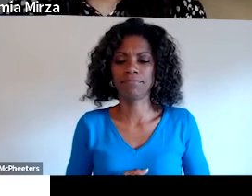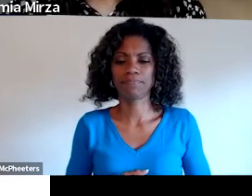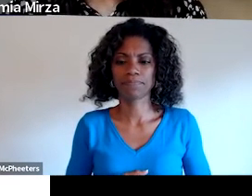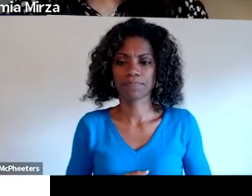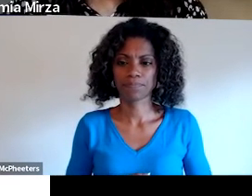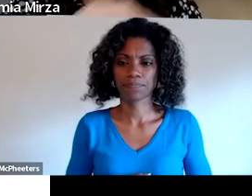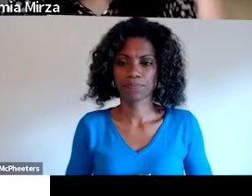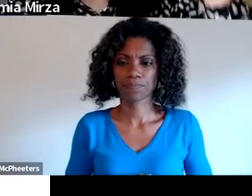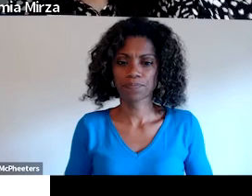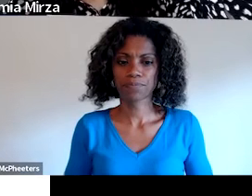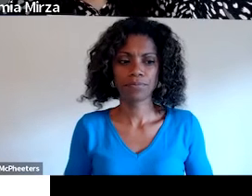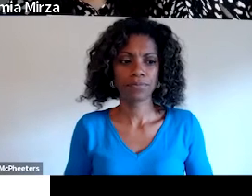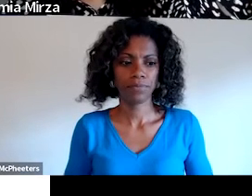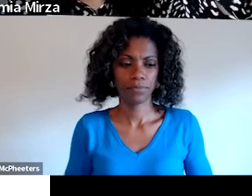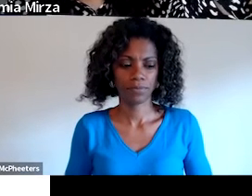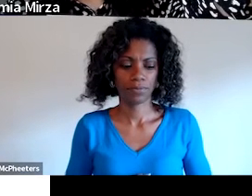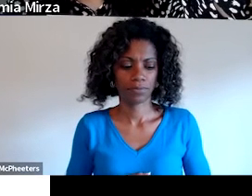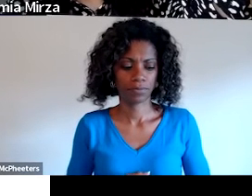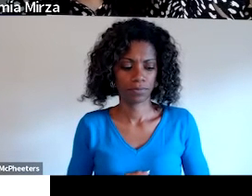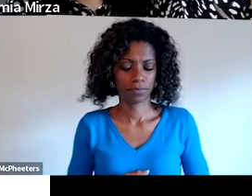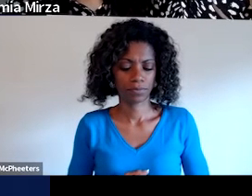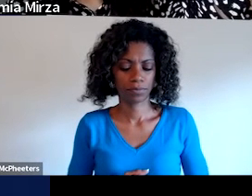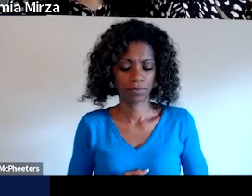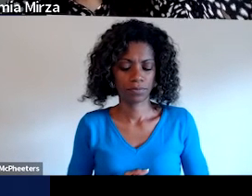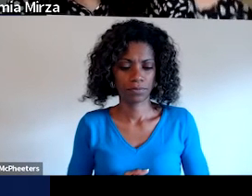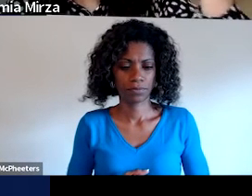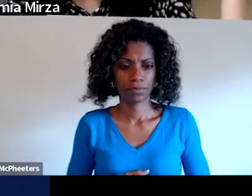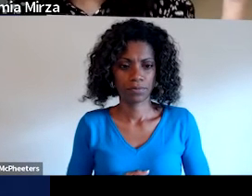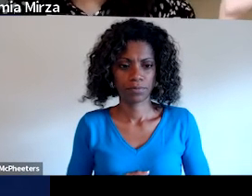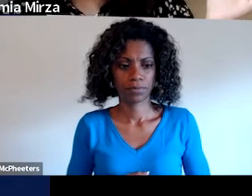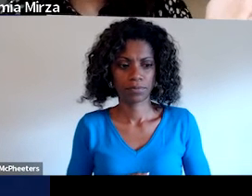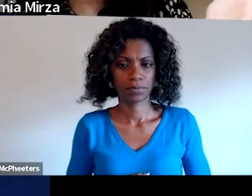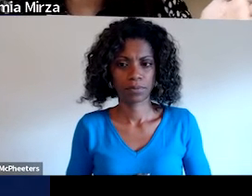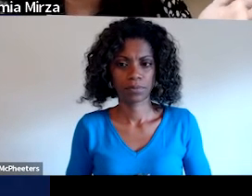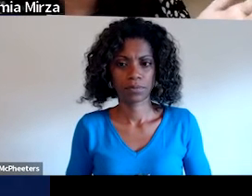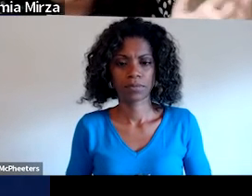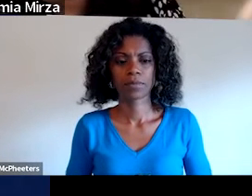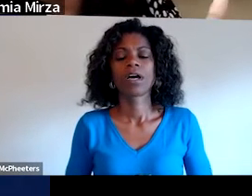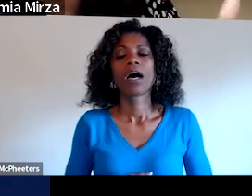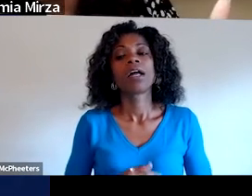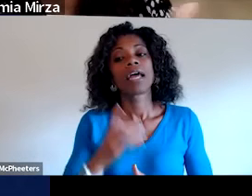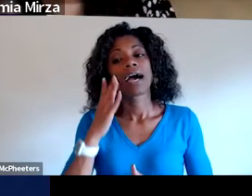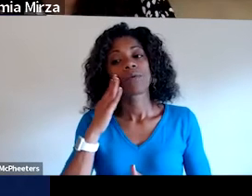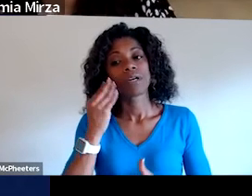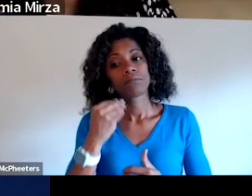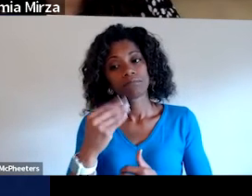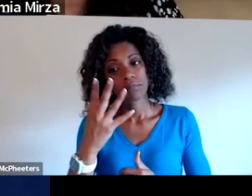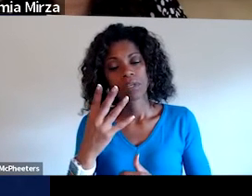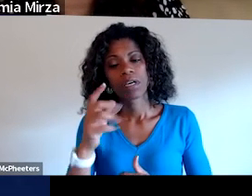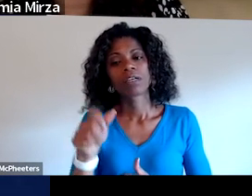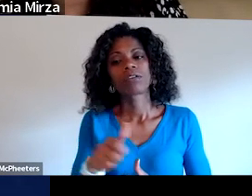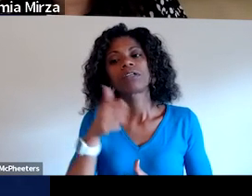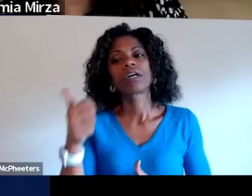I do have to add that there were a lot of other organizational level commitments that happened at that time that were not